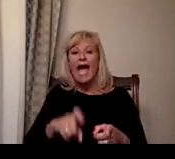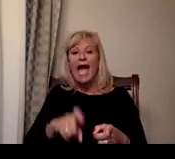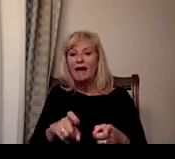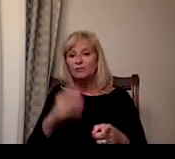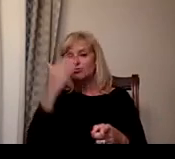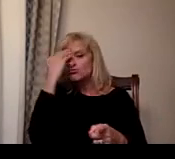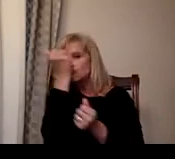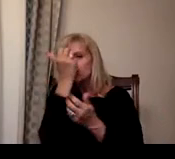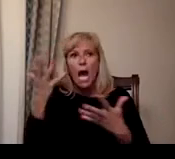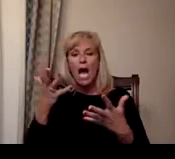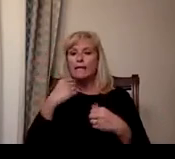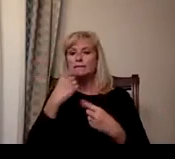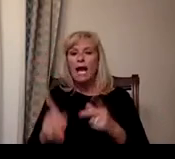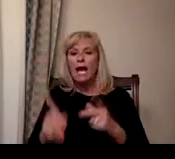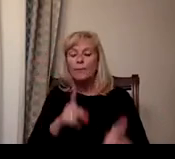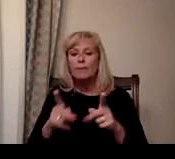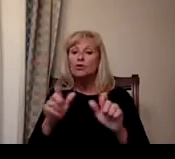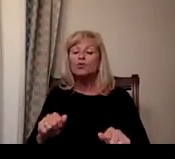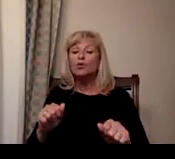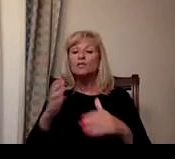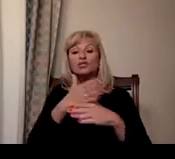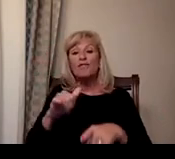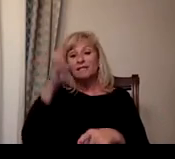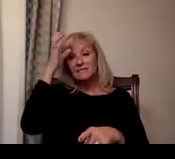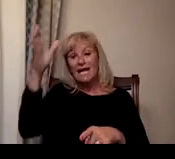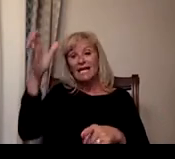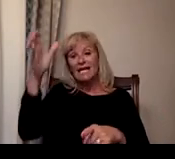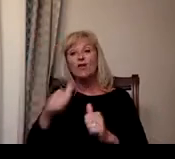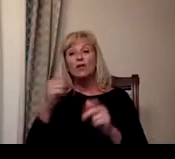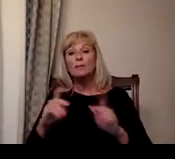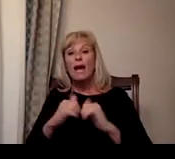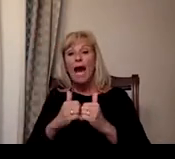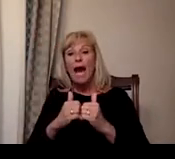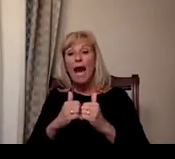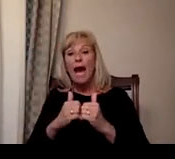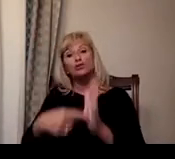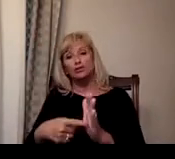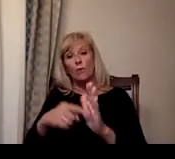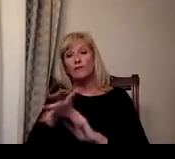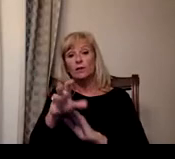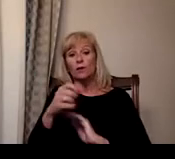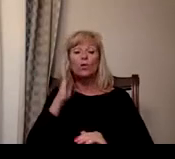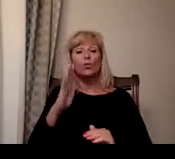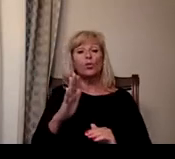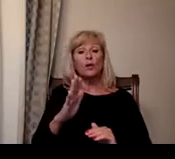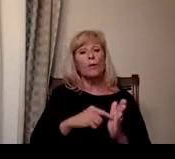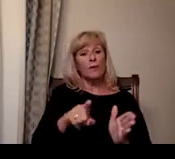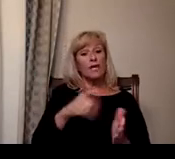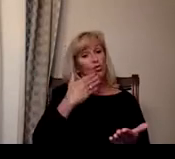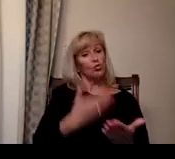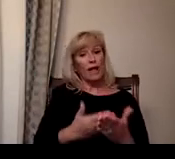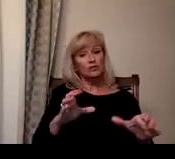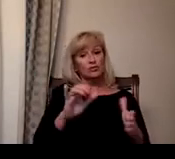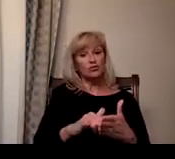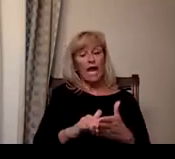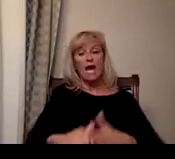people about this. You simply share this with others by showing them something. So we'll pay you very well to do that. And a